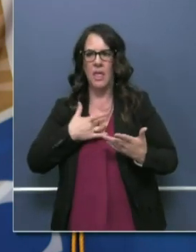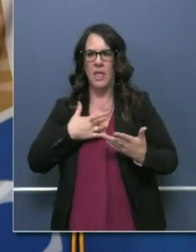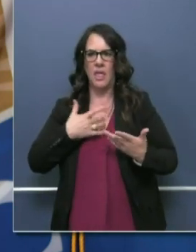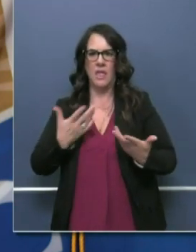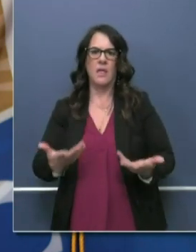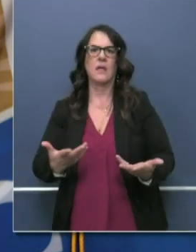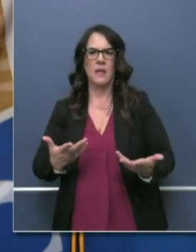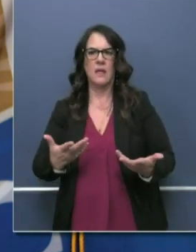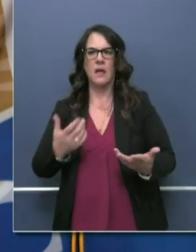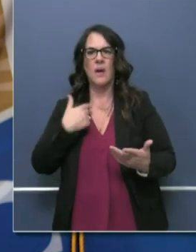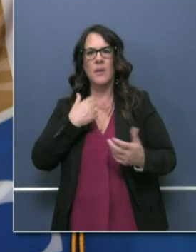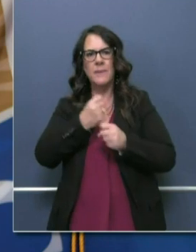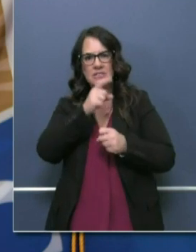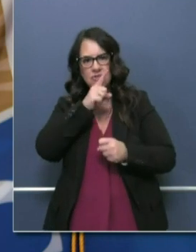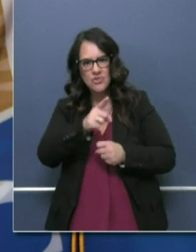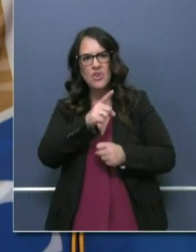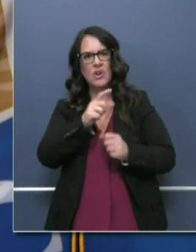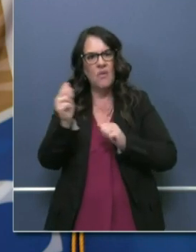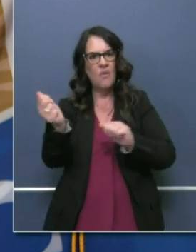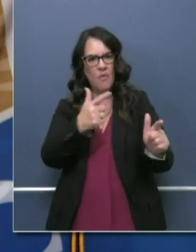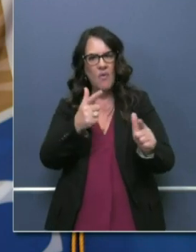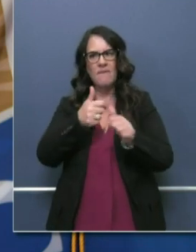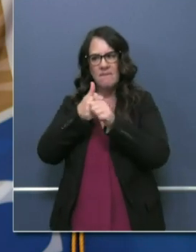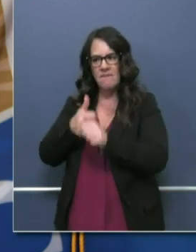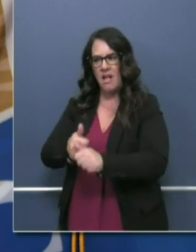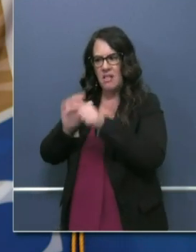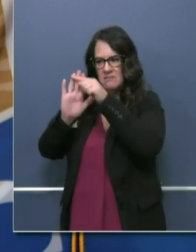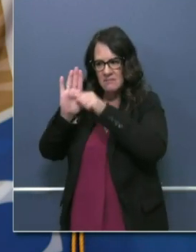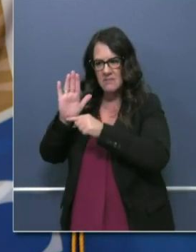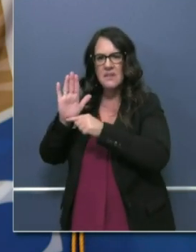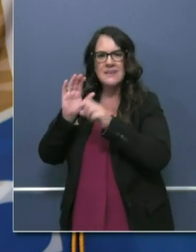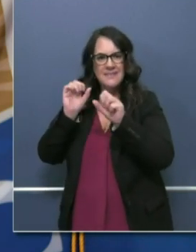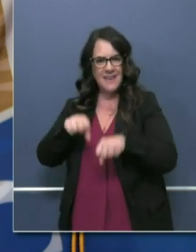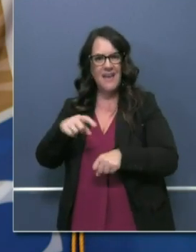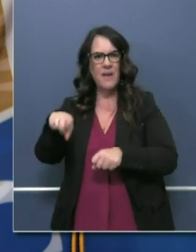provisions ultimately are met. Josh Haskell, ABC 7.